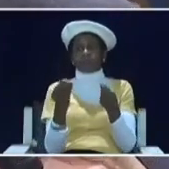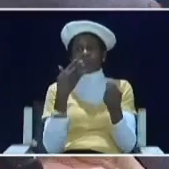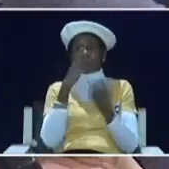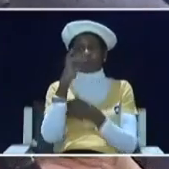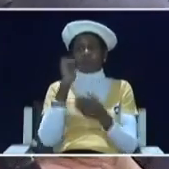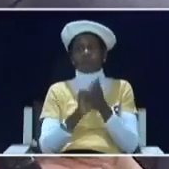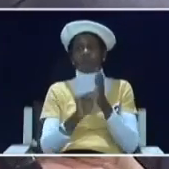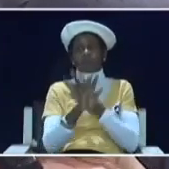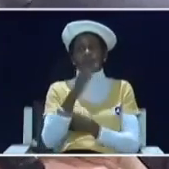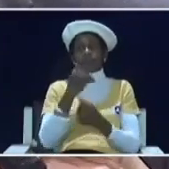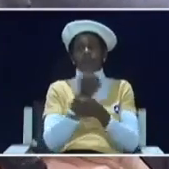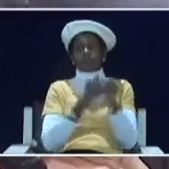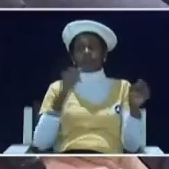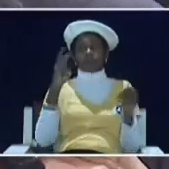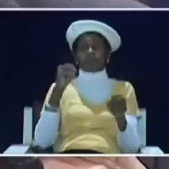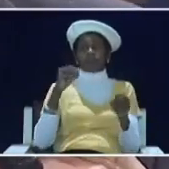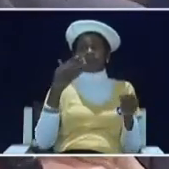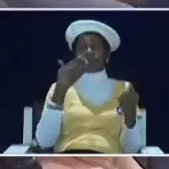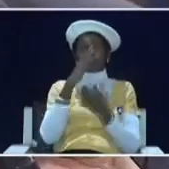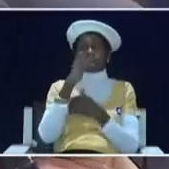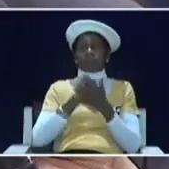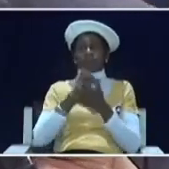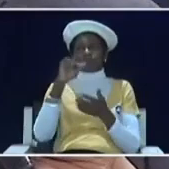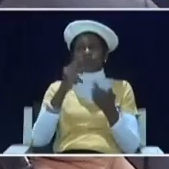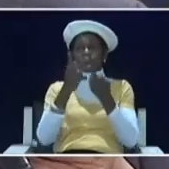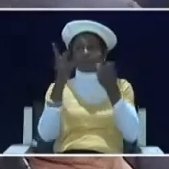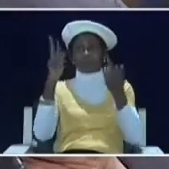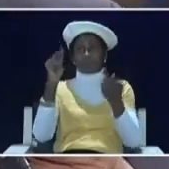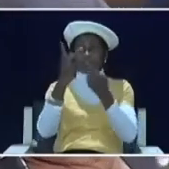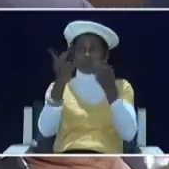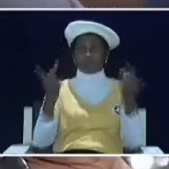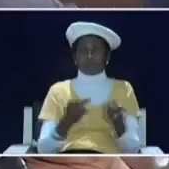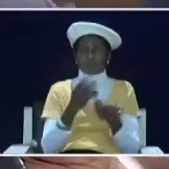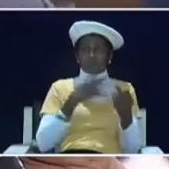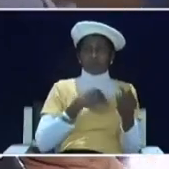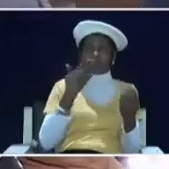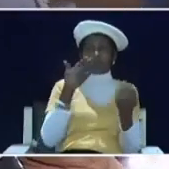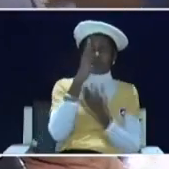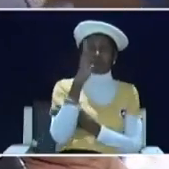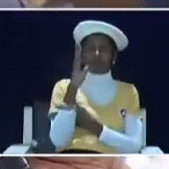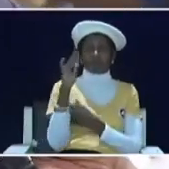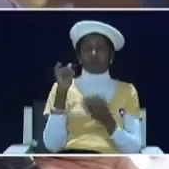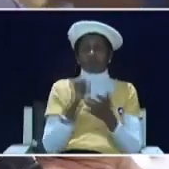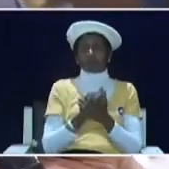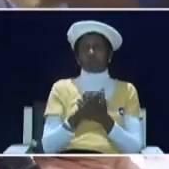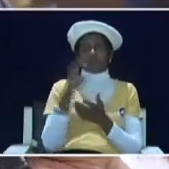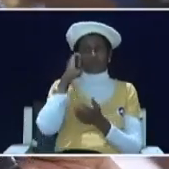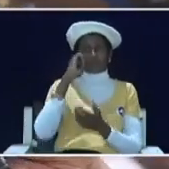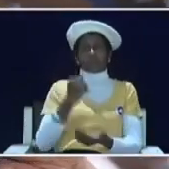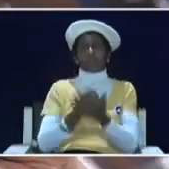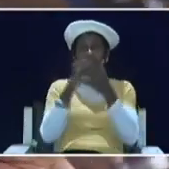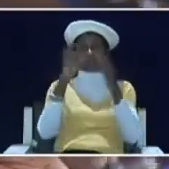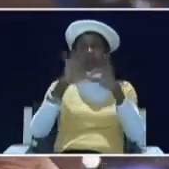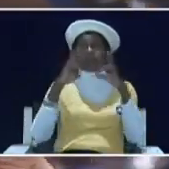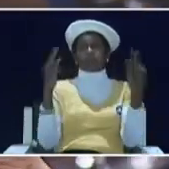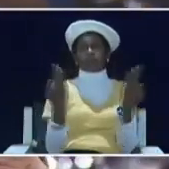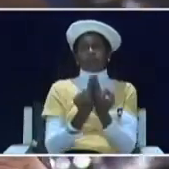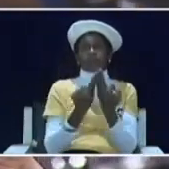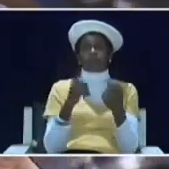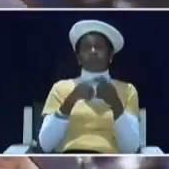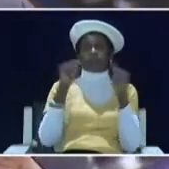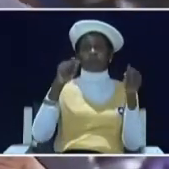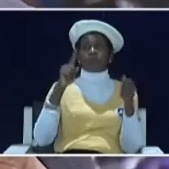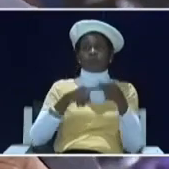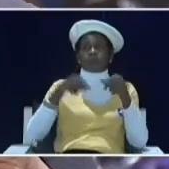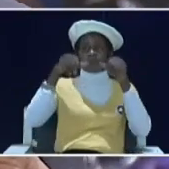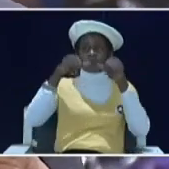God saved me. I thank God that He repositioned me. And I thank God that He helped my family to be able to